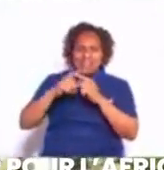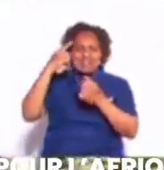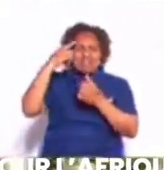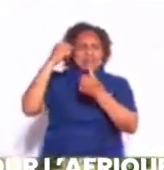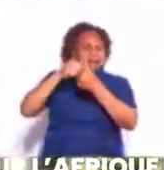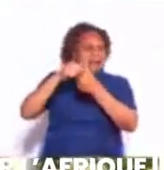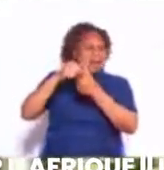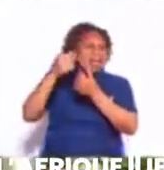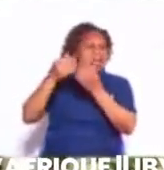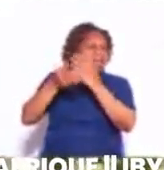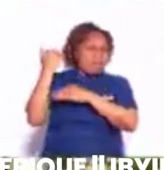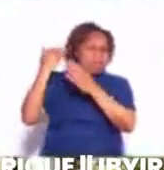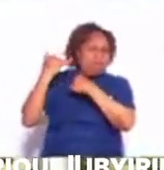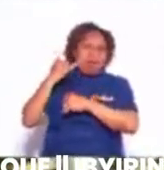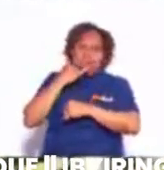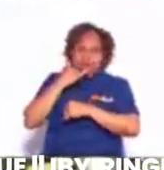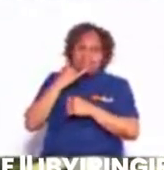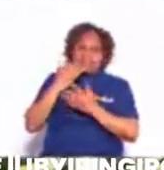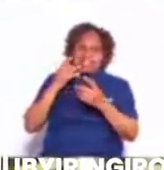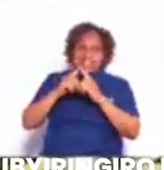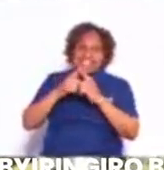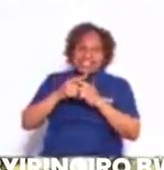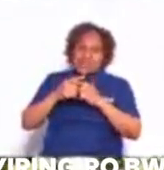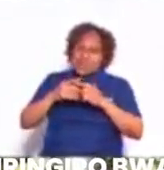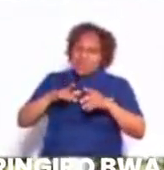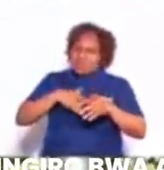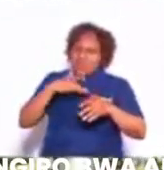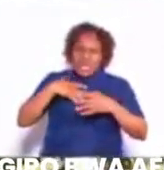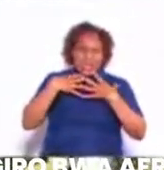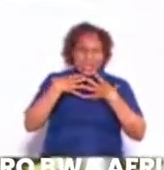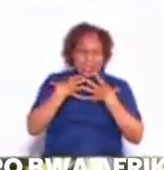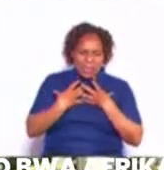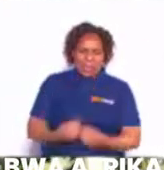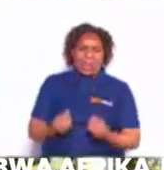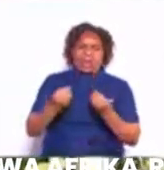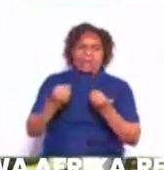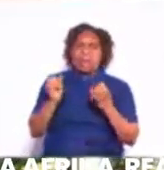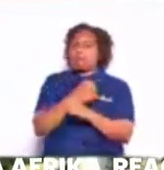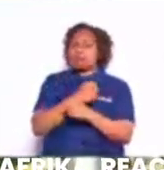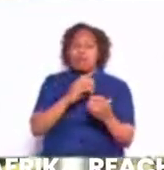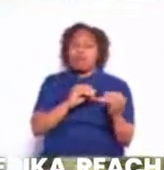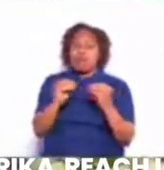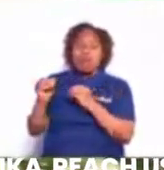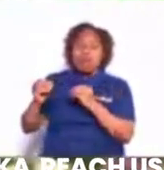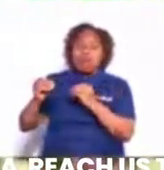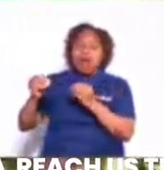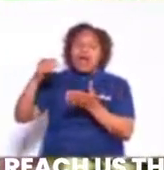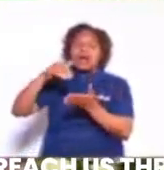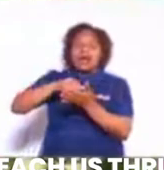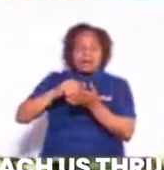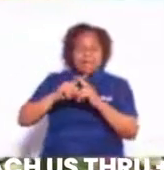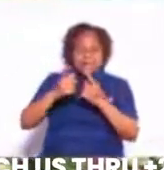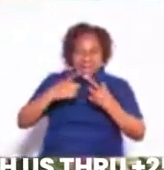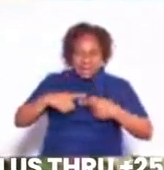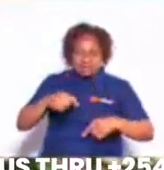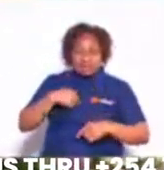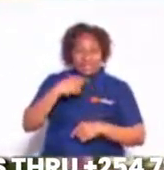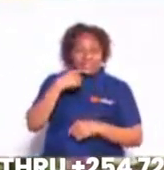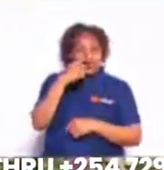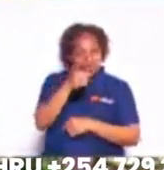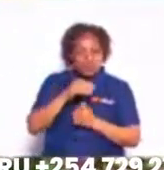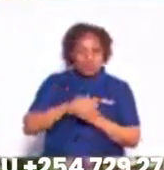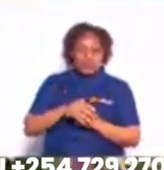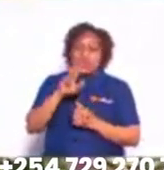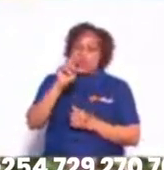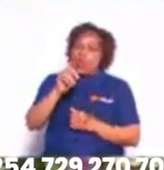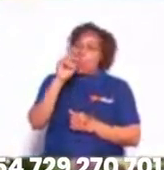you of your mistakes, and you feel depressed as if you can't move anymore. But let me tell you, no